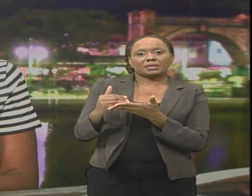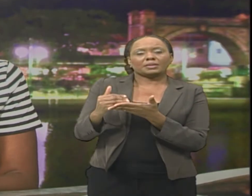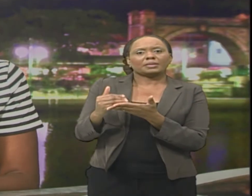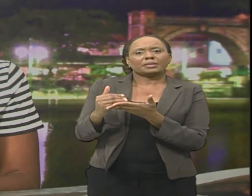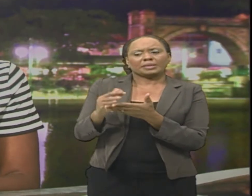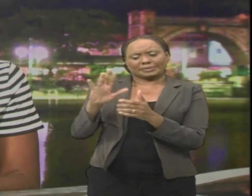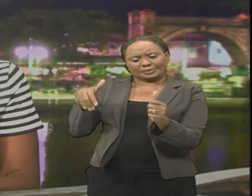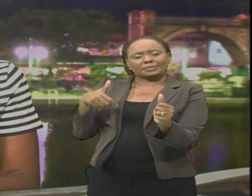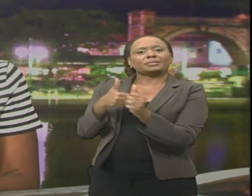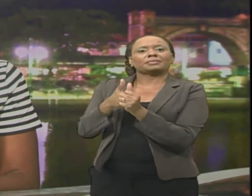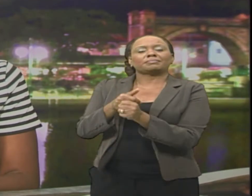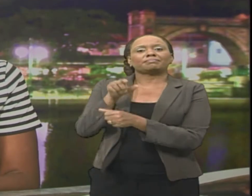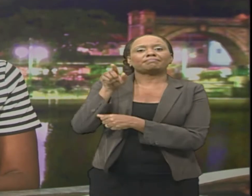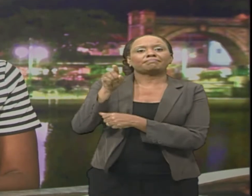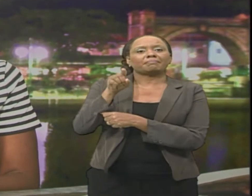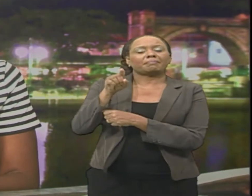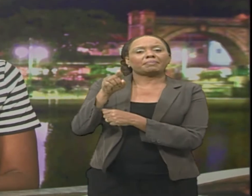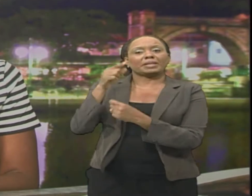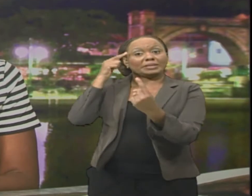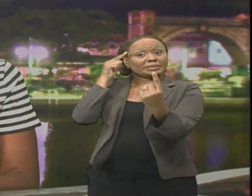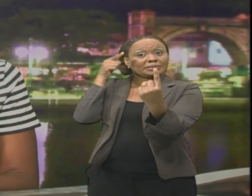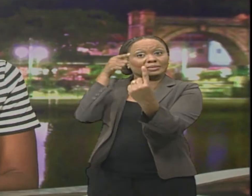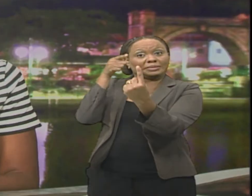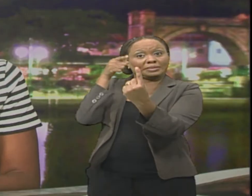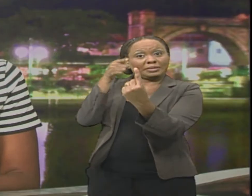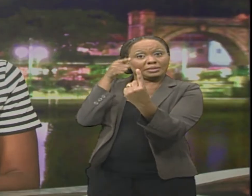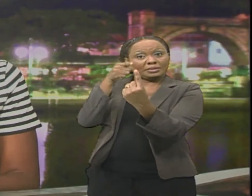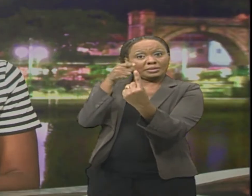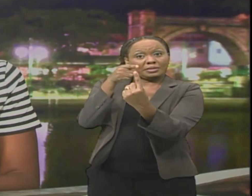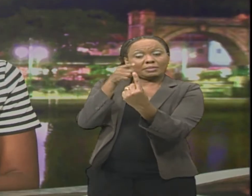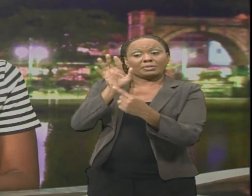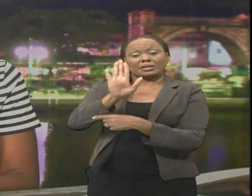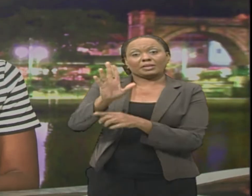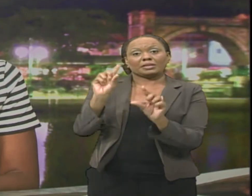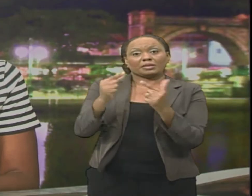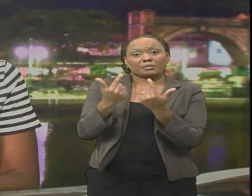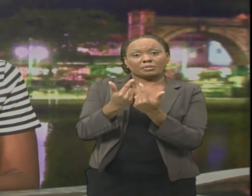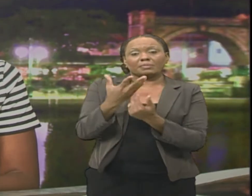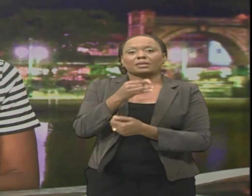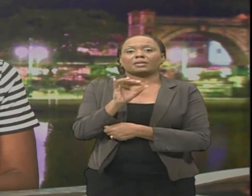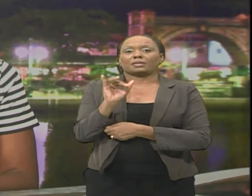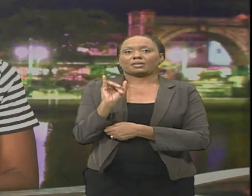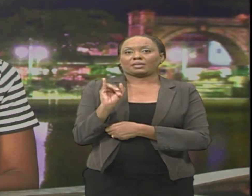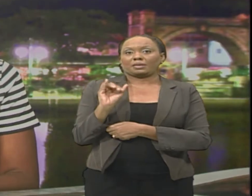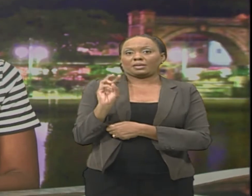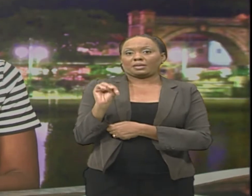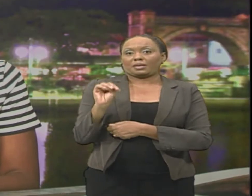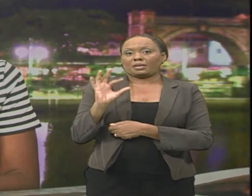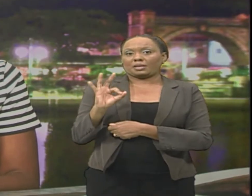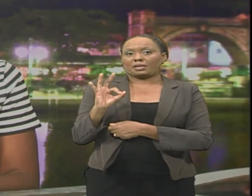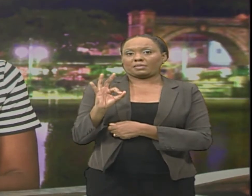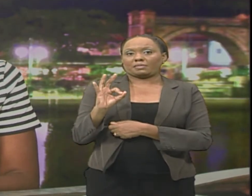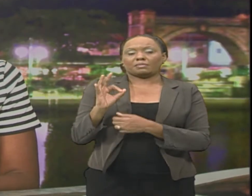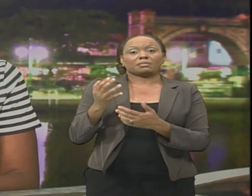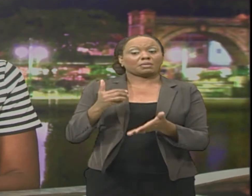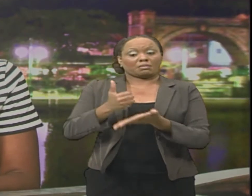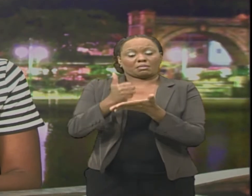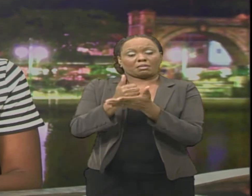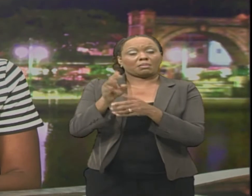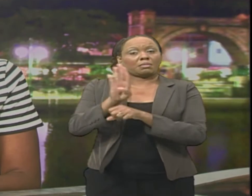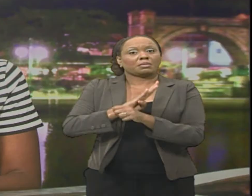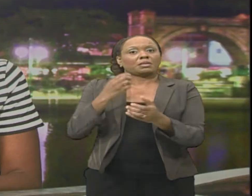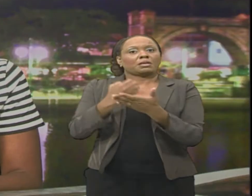some of the objectives identified by both the Society and the International Monetary Fund to help revive the